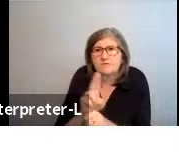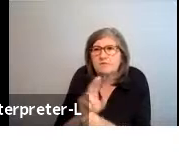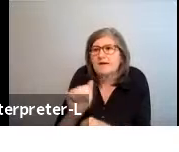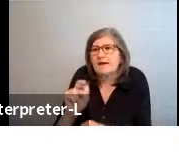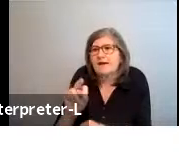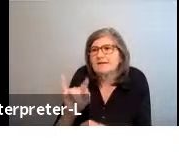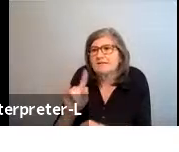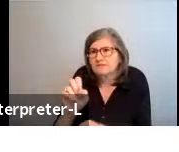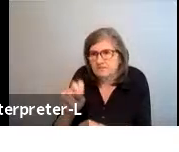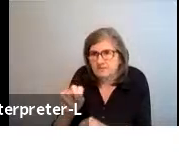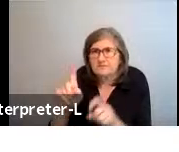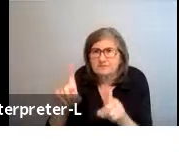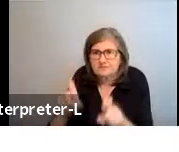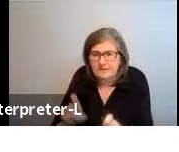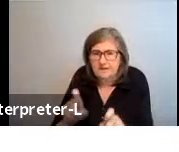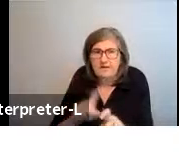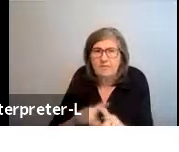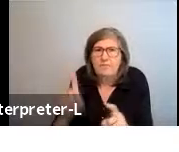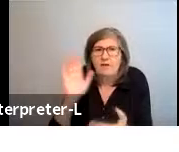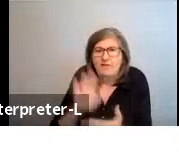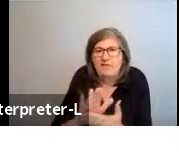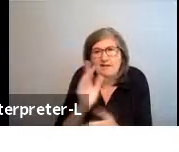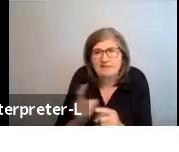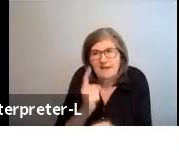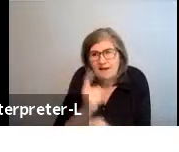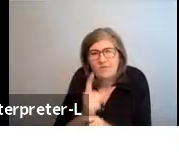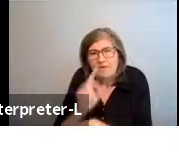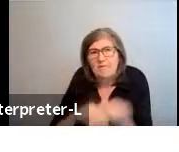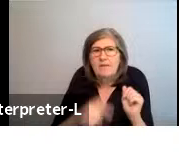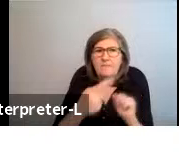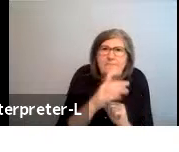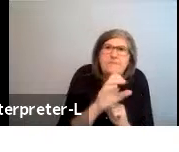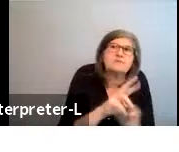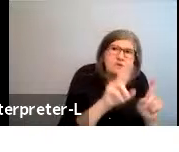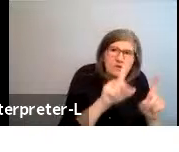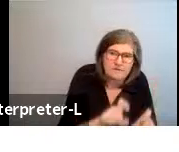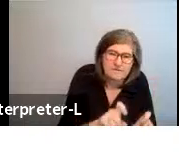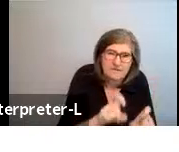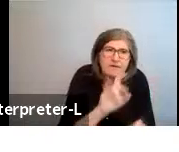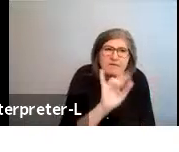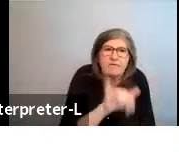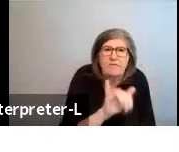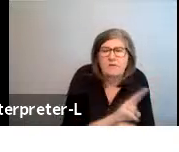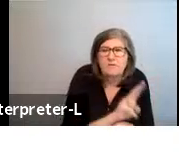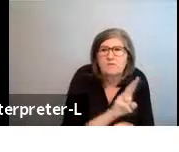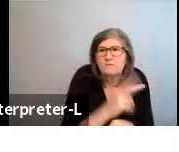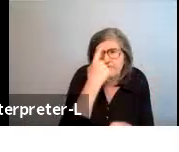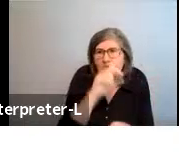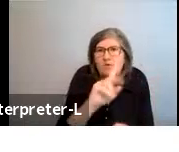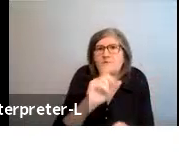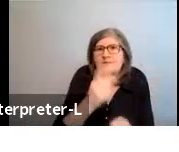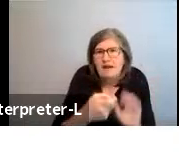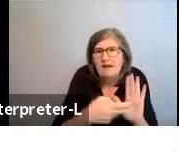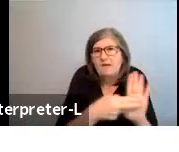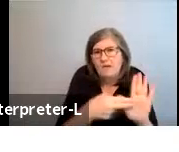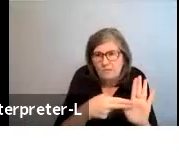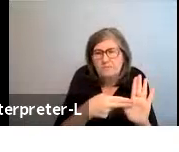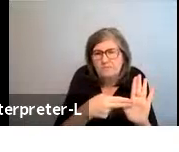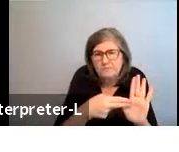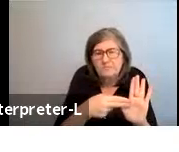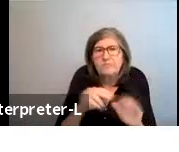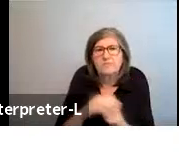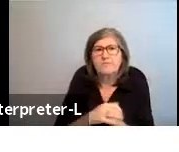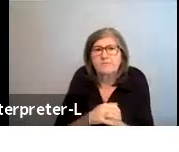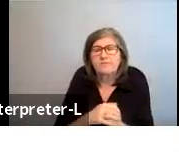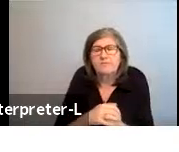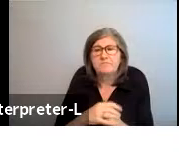antigen tests, but they are less accurate than PCR tests, which are used for diagnosis. Having